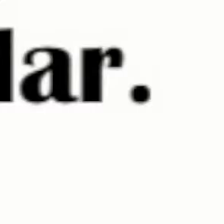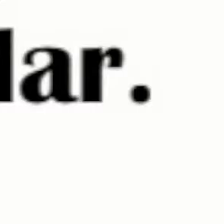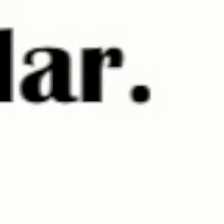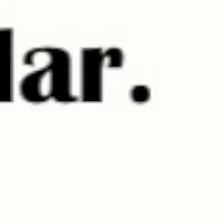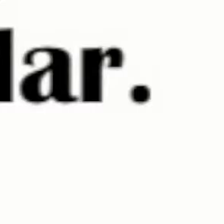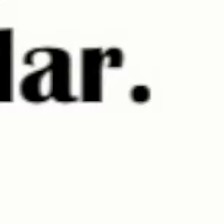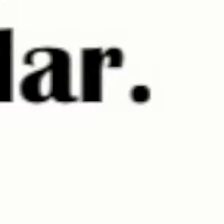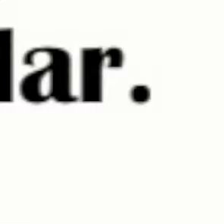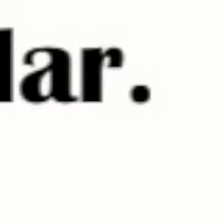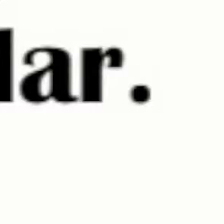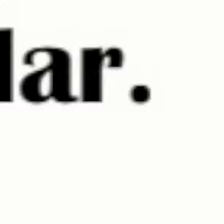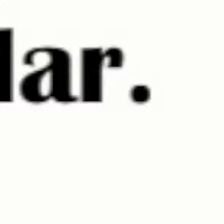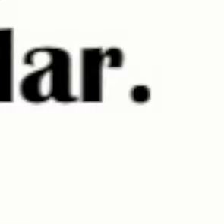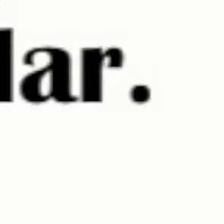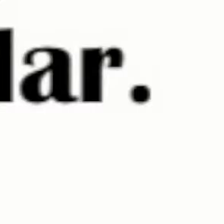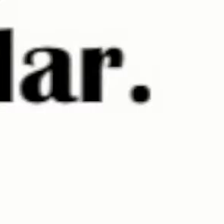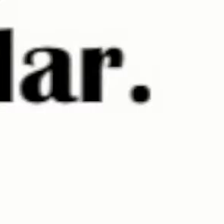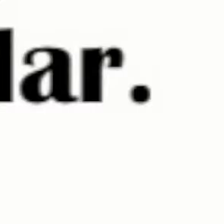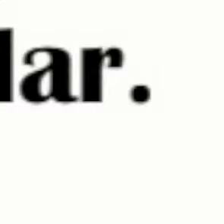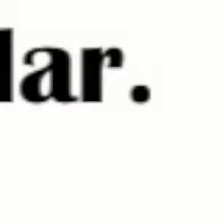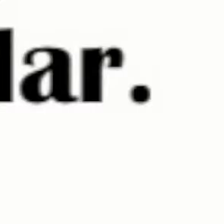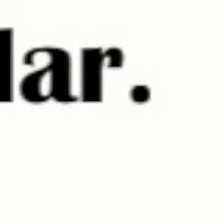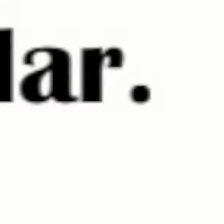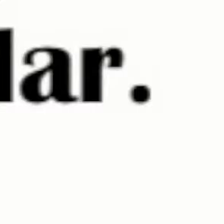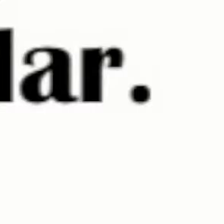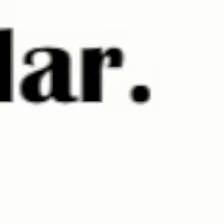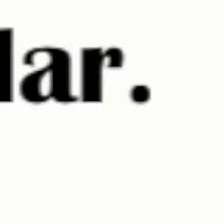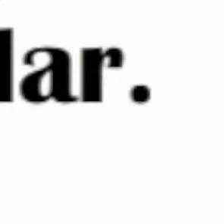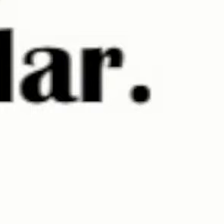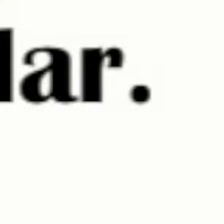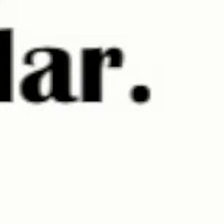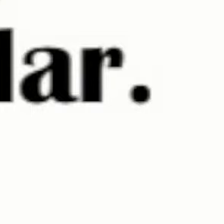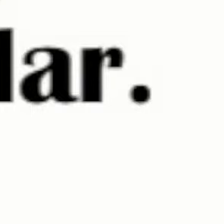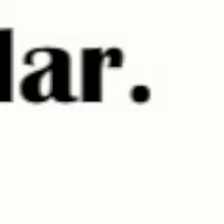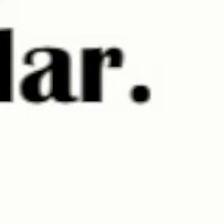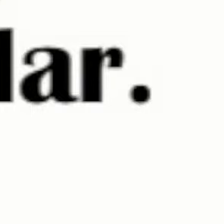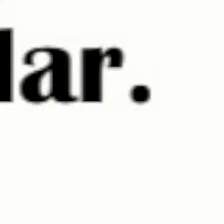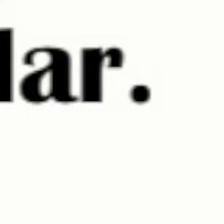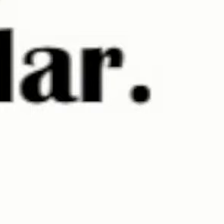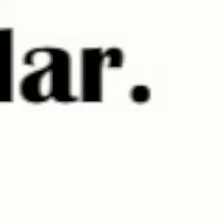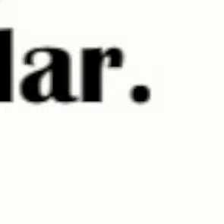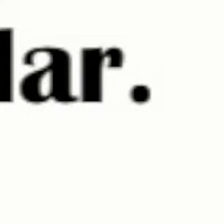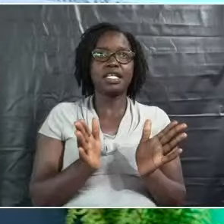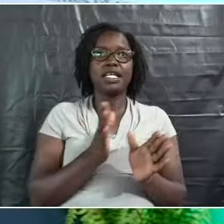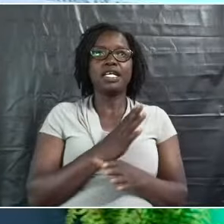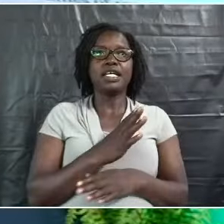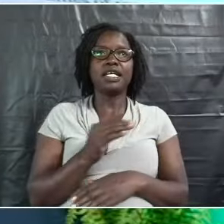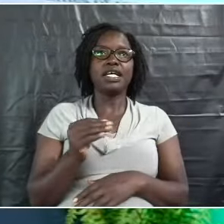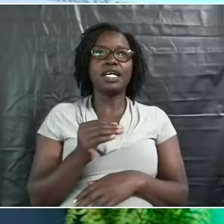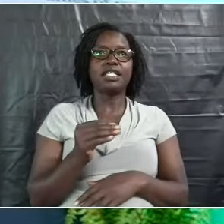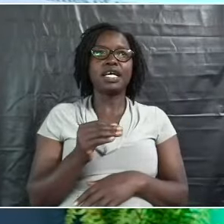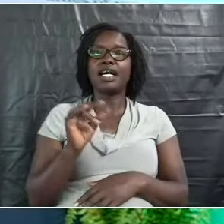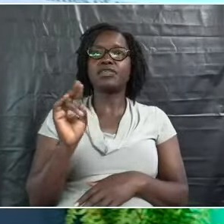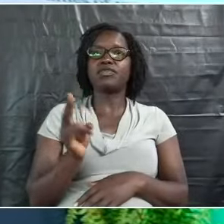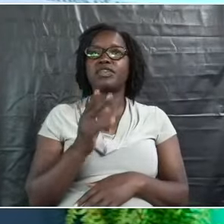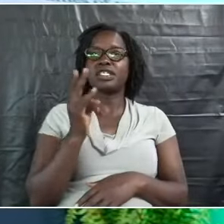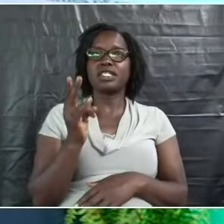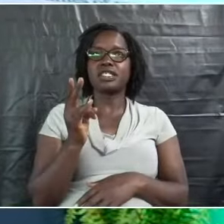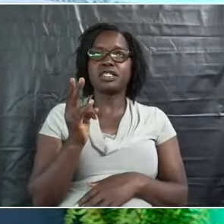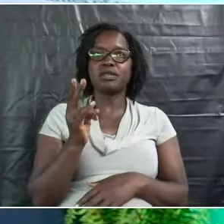biggest challenge in Christianity generally, and Adventism